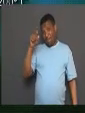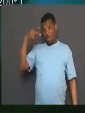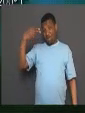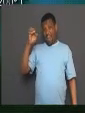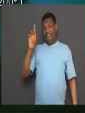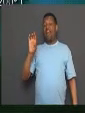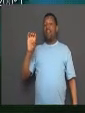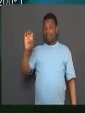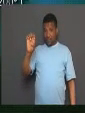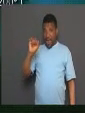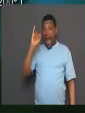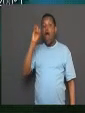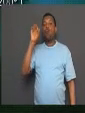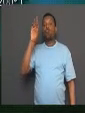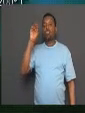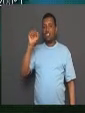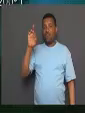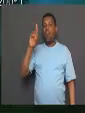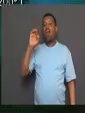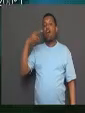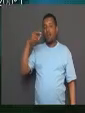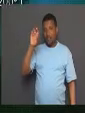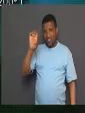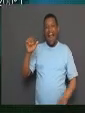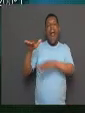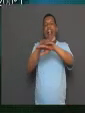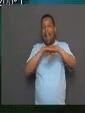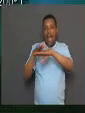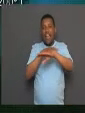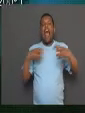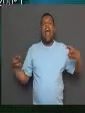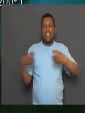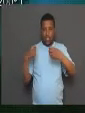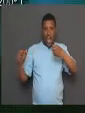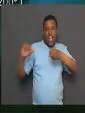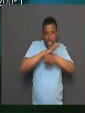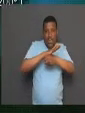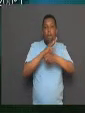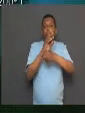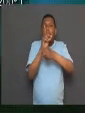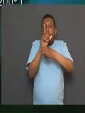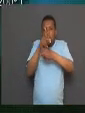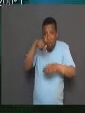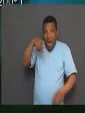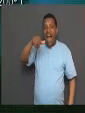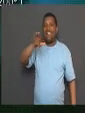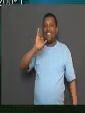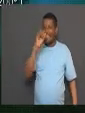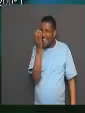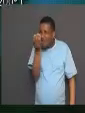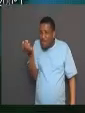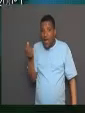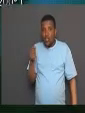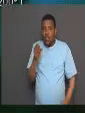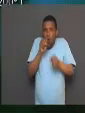The ionosphere is a layer of electrically charged particles that reflects